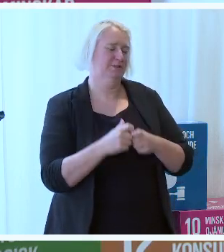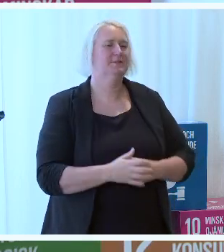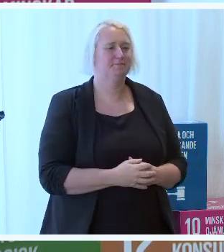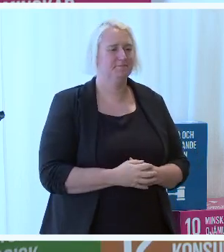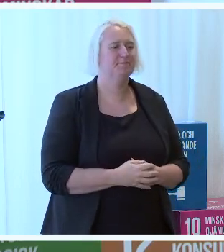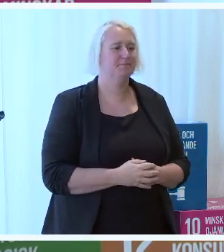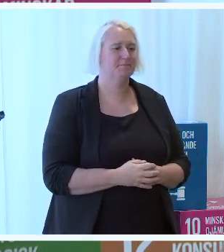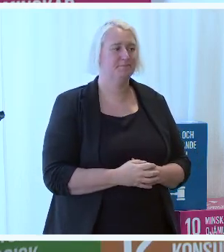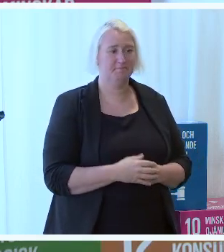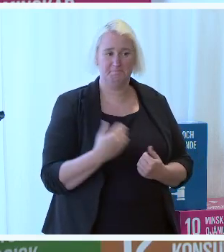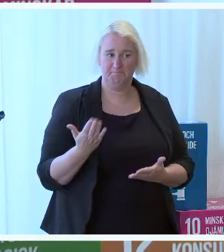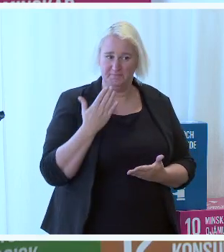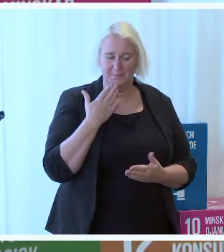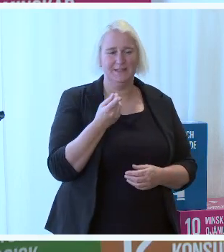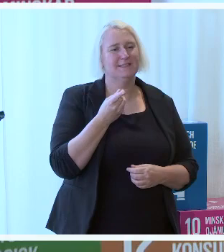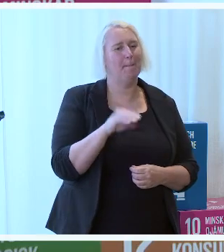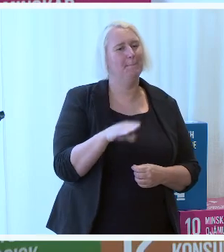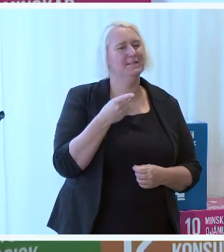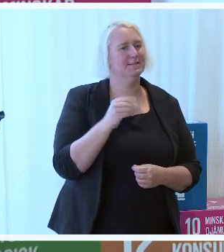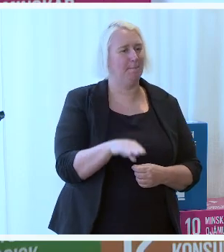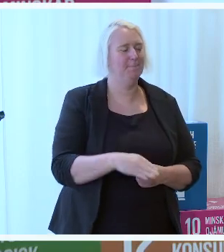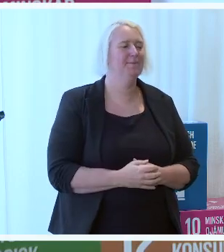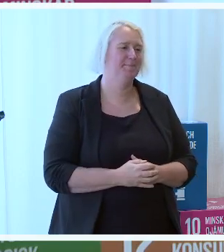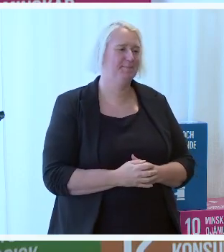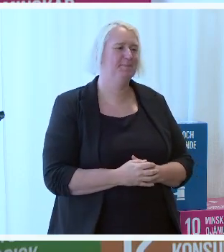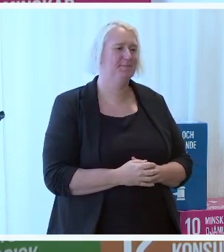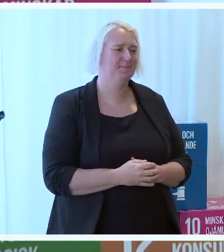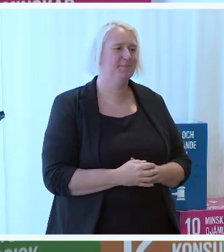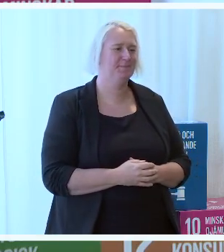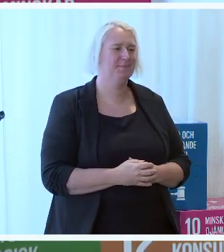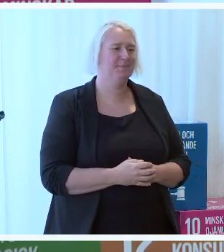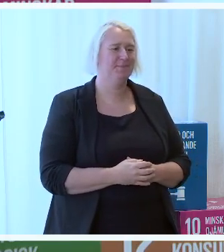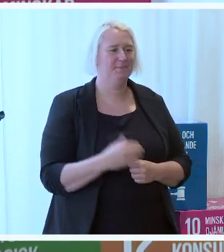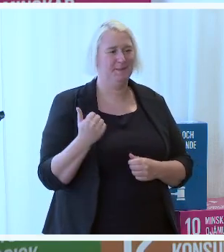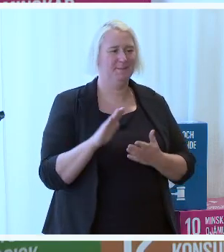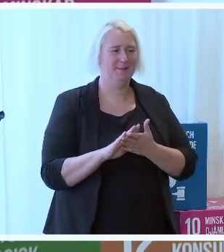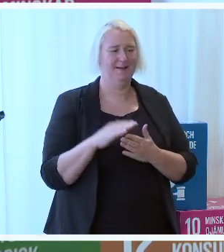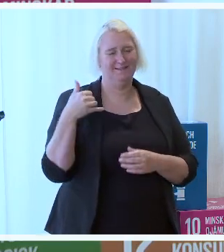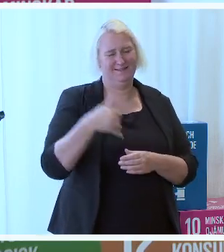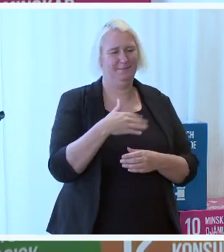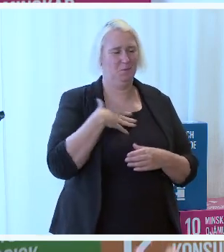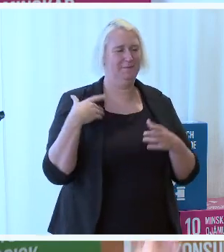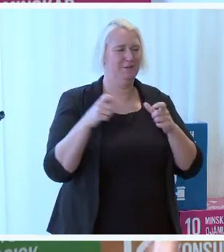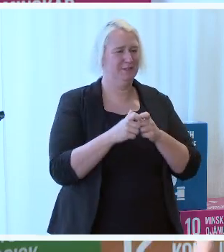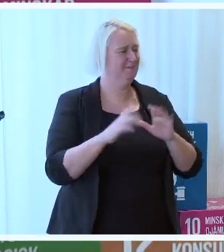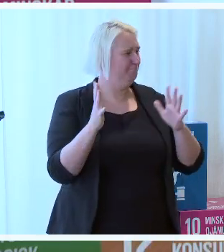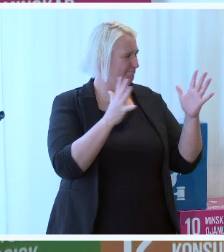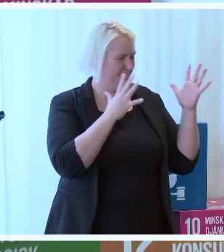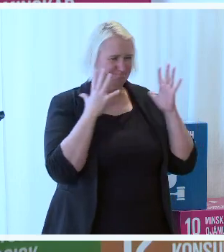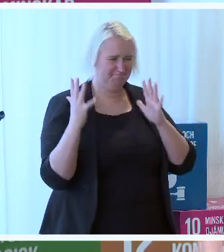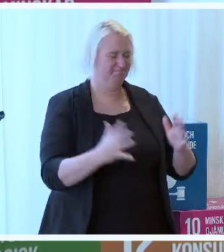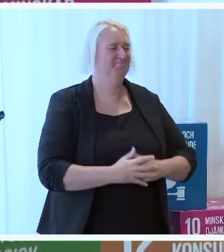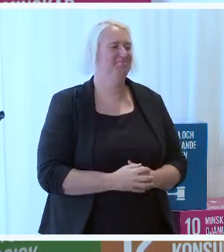by Zamzam, who's a gender protection and inclusion advisor at Islamic Relief Sweden. So give it up for this fantastic human being,